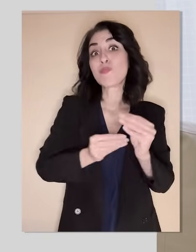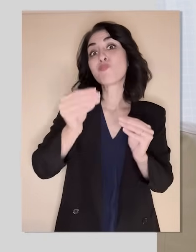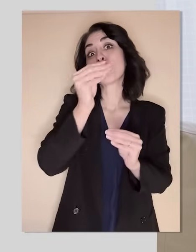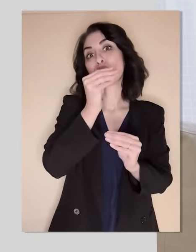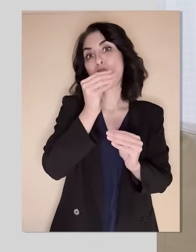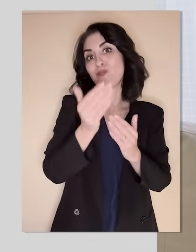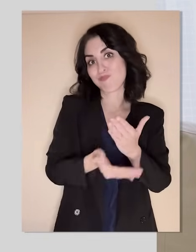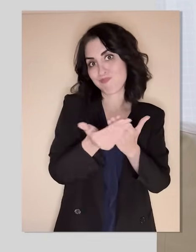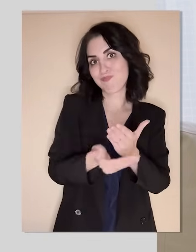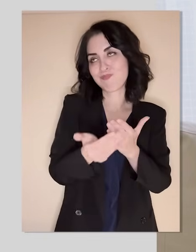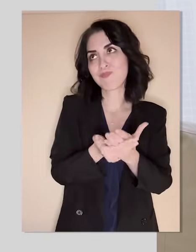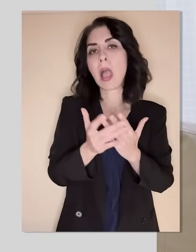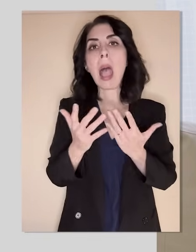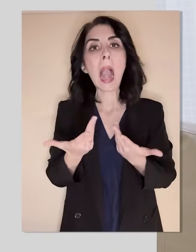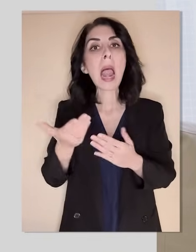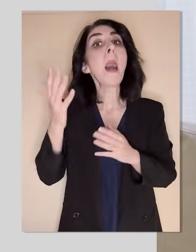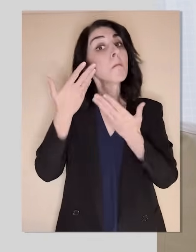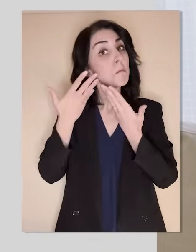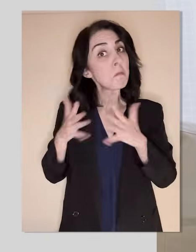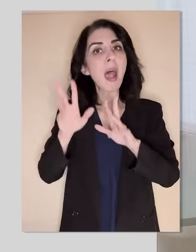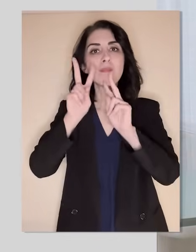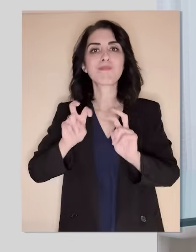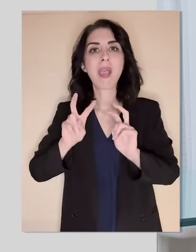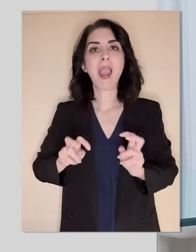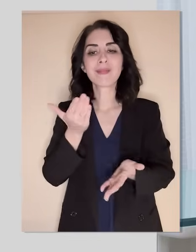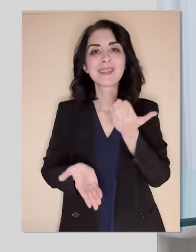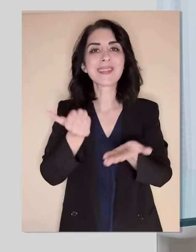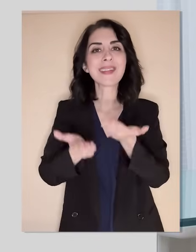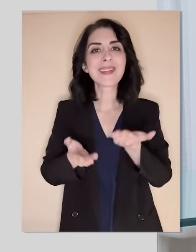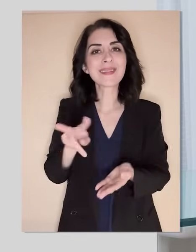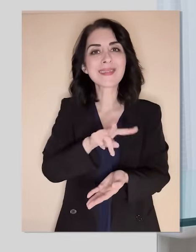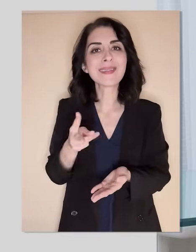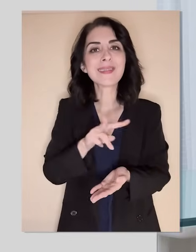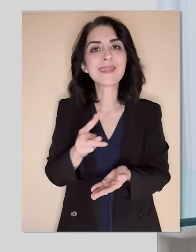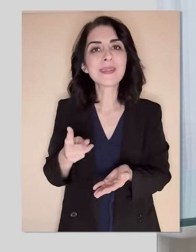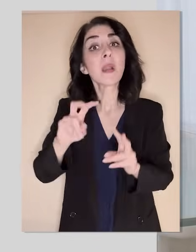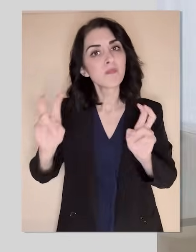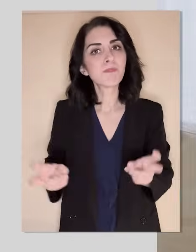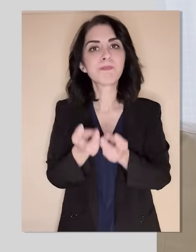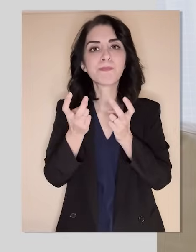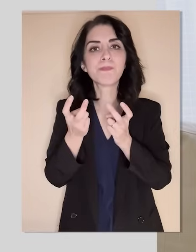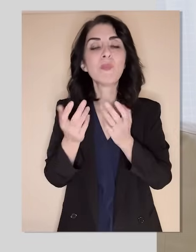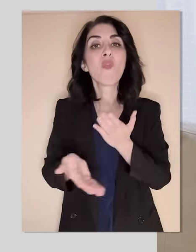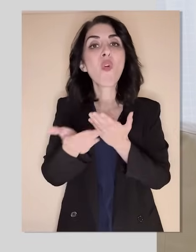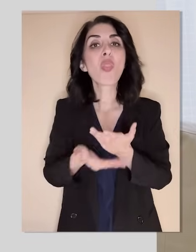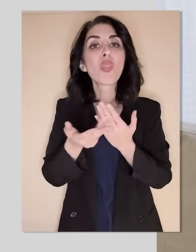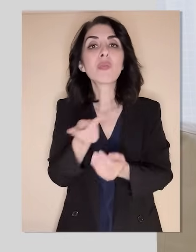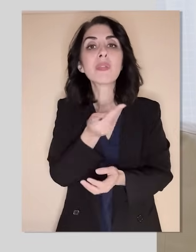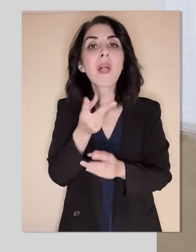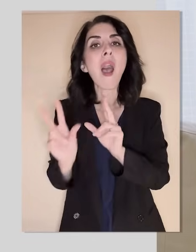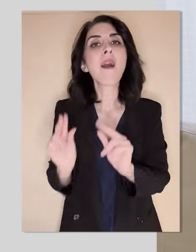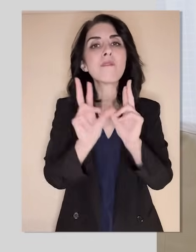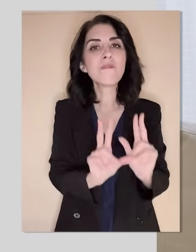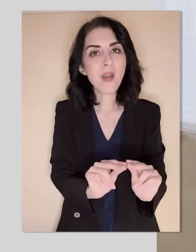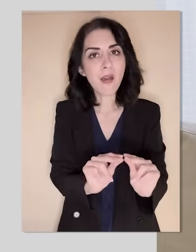one antibody and one gepant, and it turned out that they work exactly the same efficacy and probably the